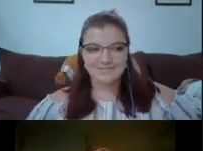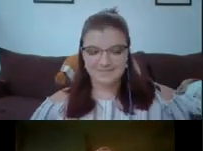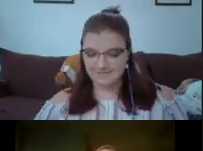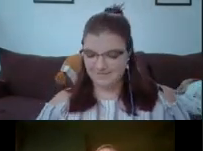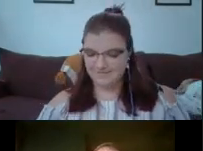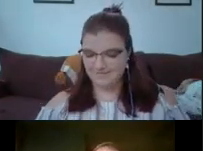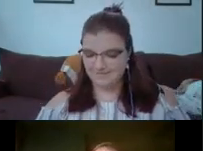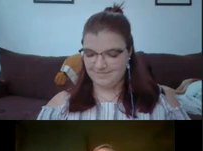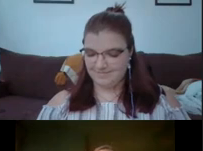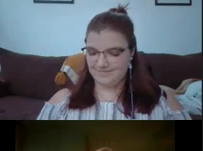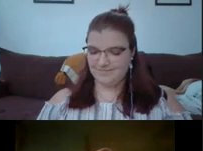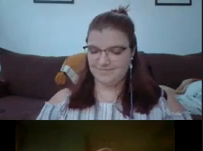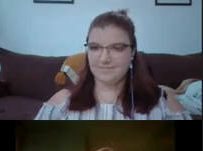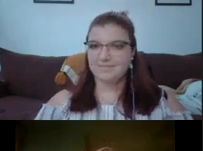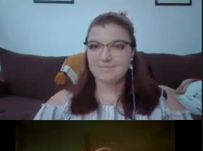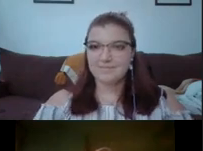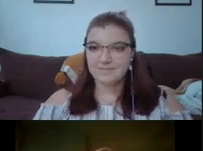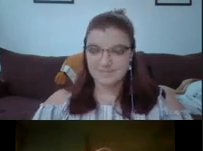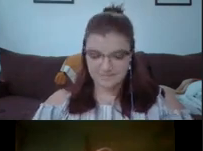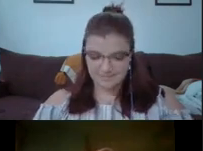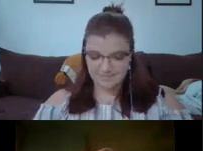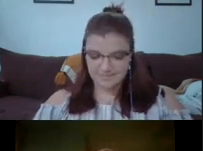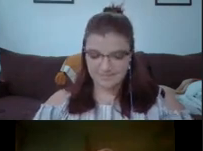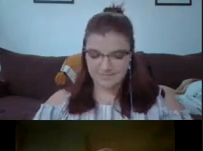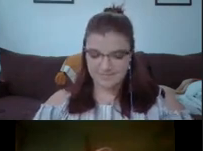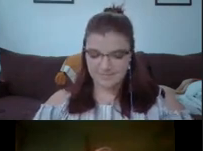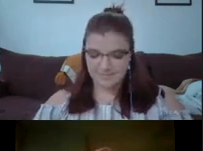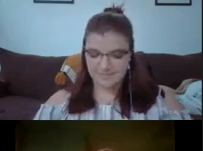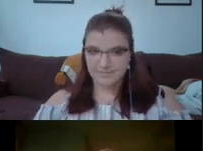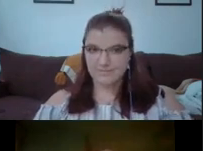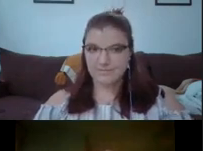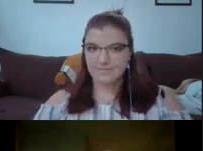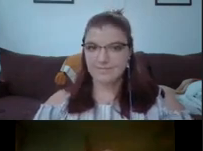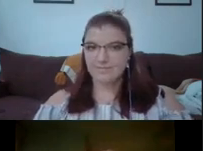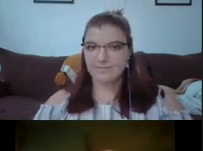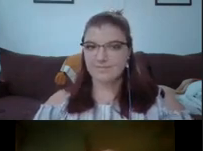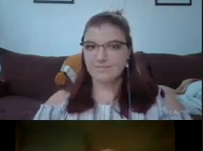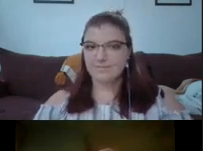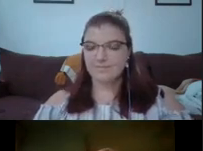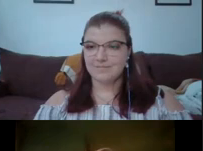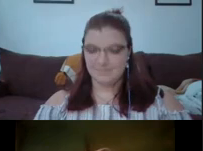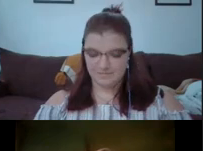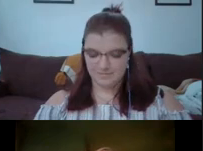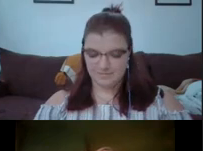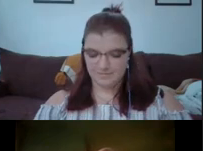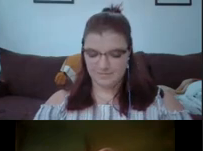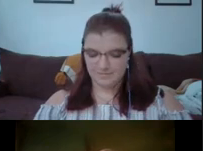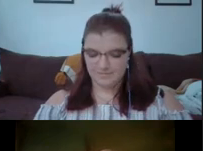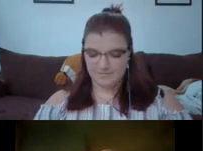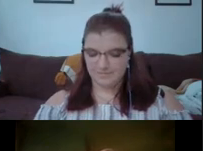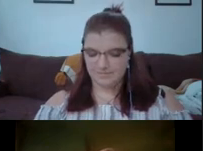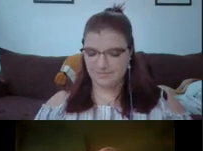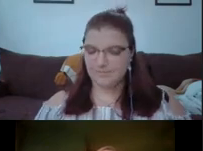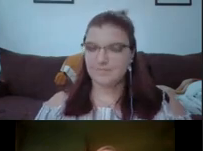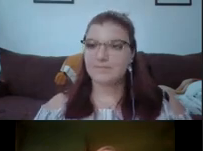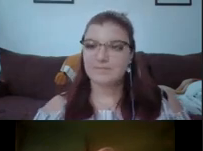let's say from 1966 to 1970, college life over the country just changed out